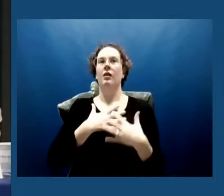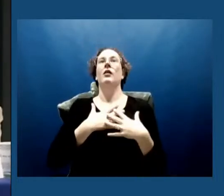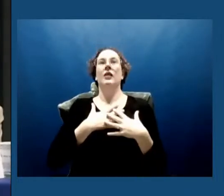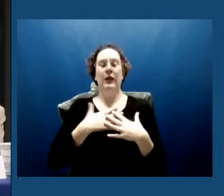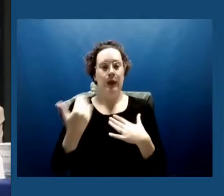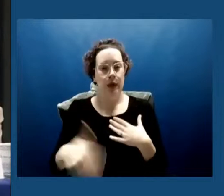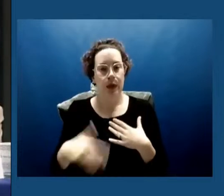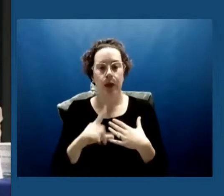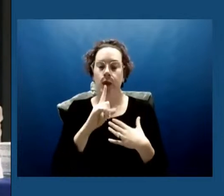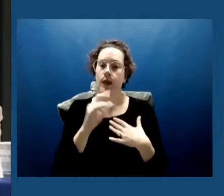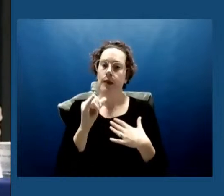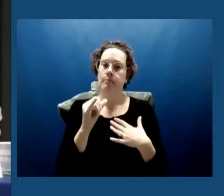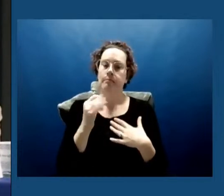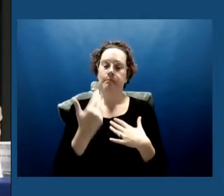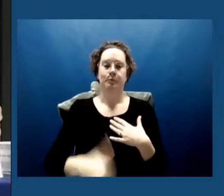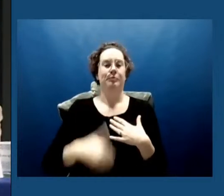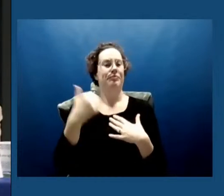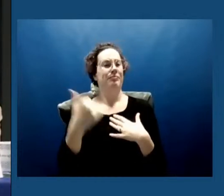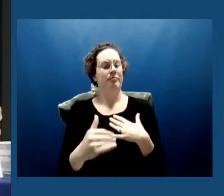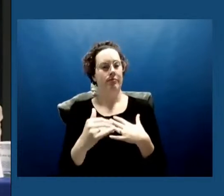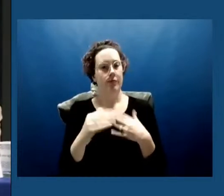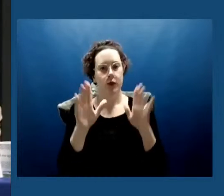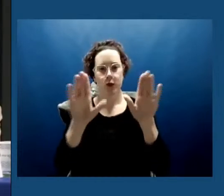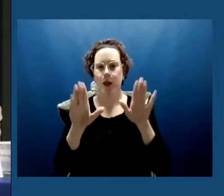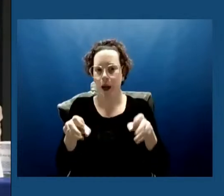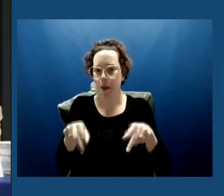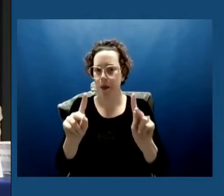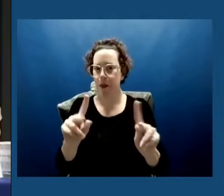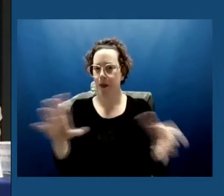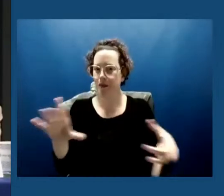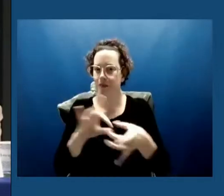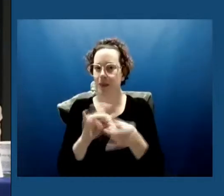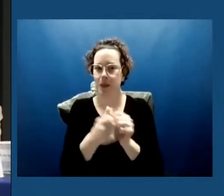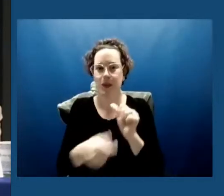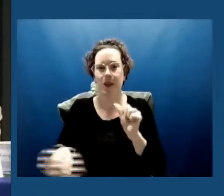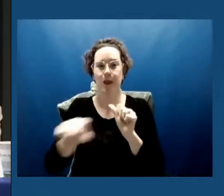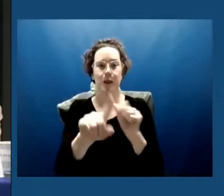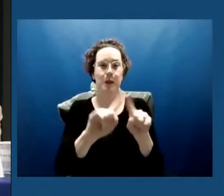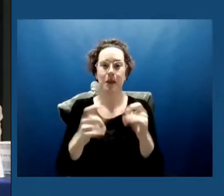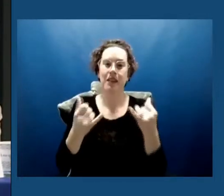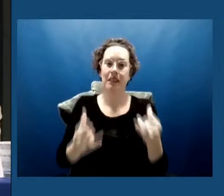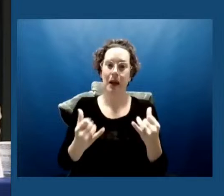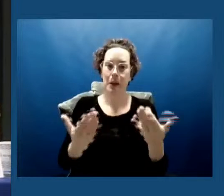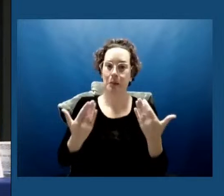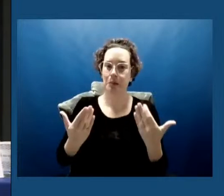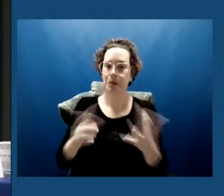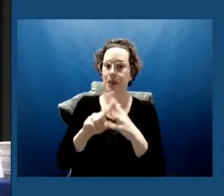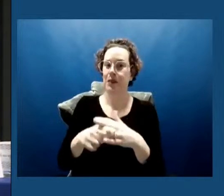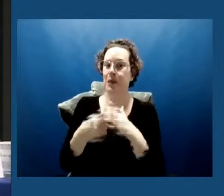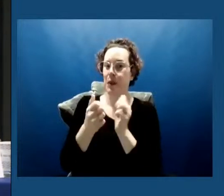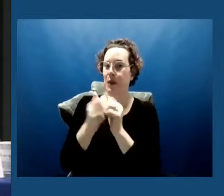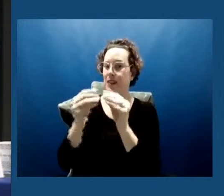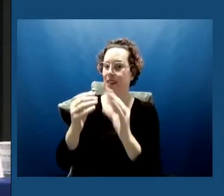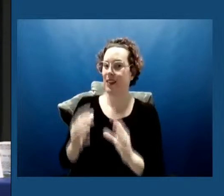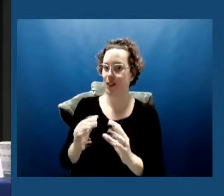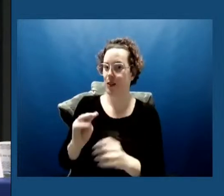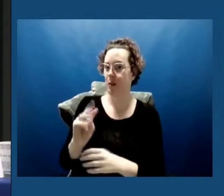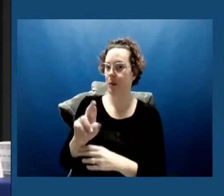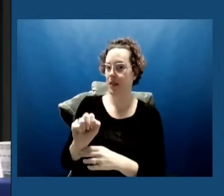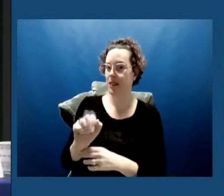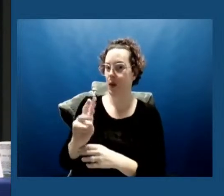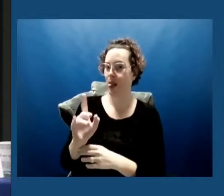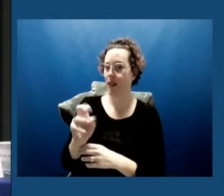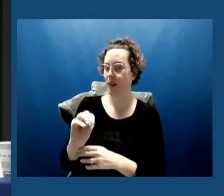awesome opportunity to be with you. But I want to start with the teachers. Start with Ms. Williams, who I got to speak with this morning, and